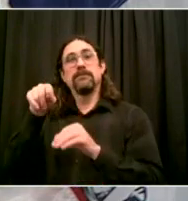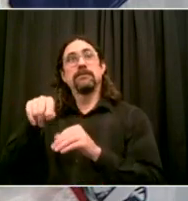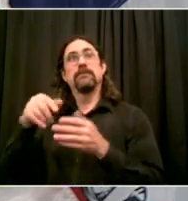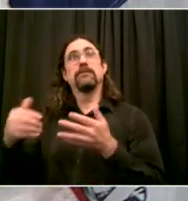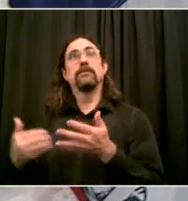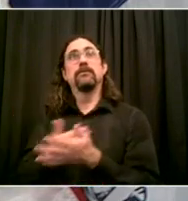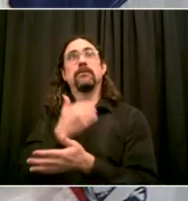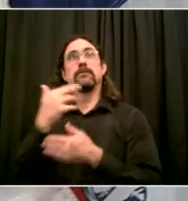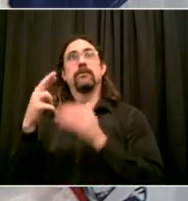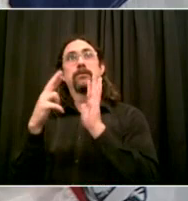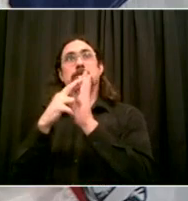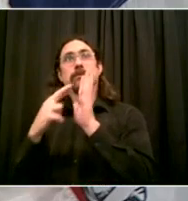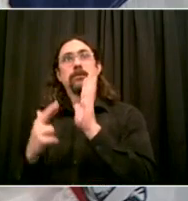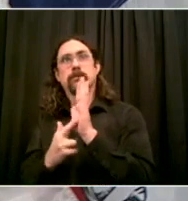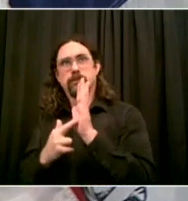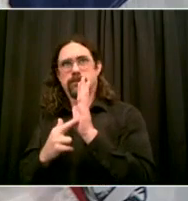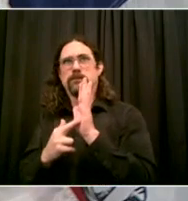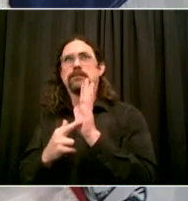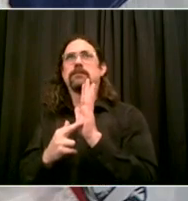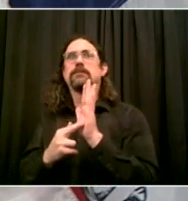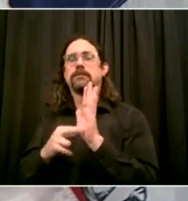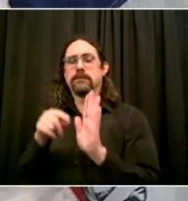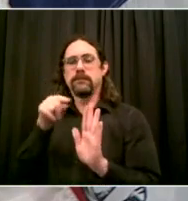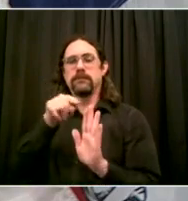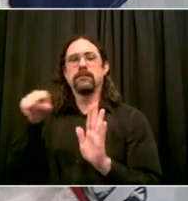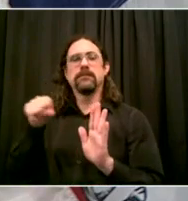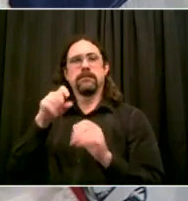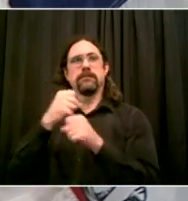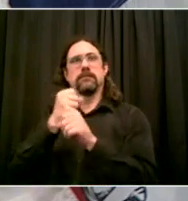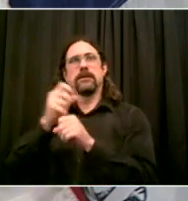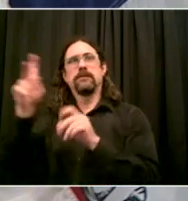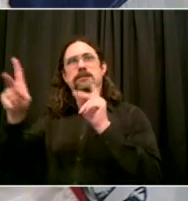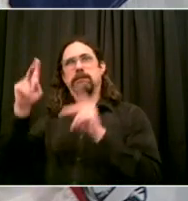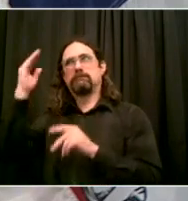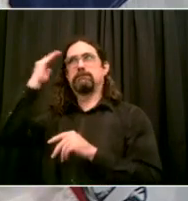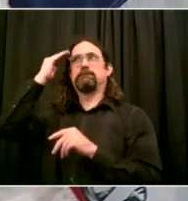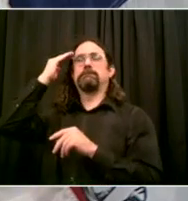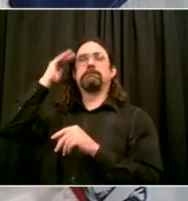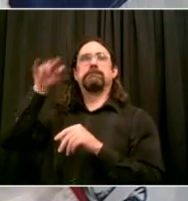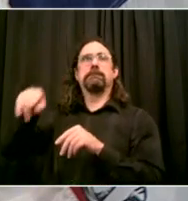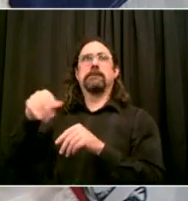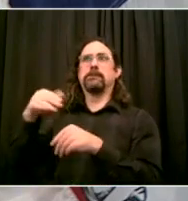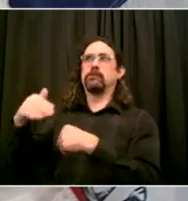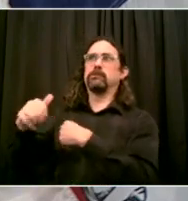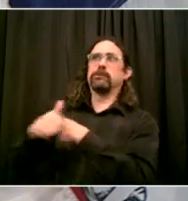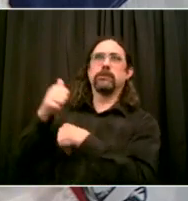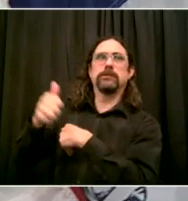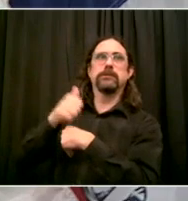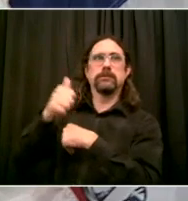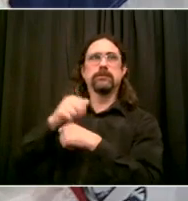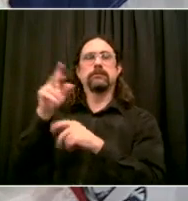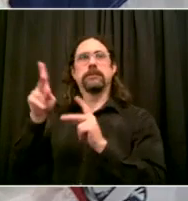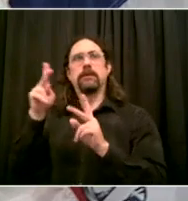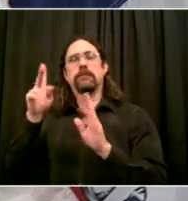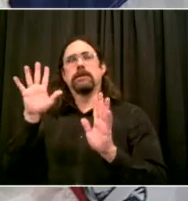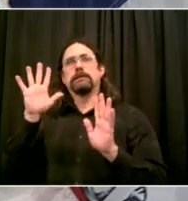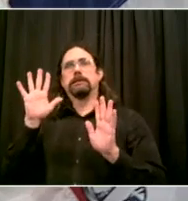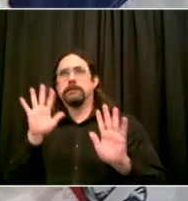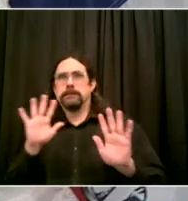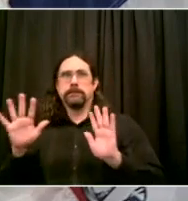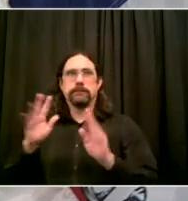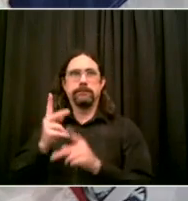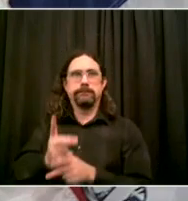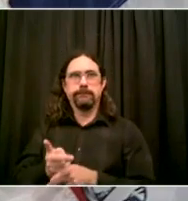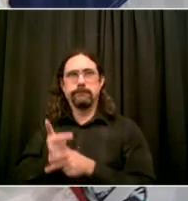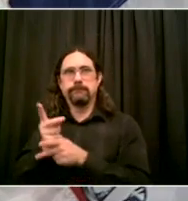what we're up against. God forbid this continued and we had a full-blown second wave. It means a